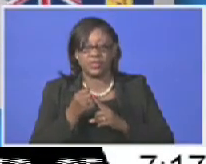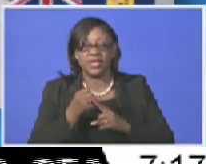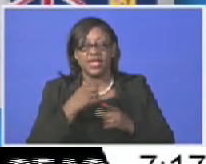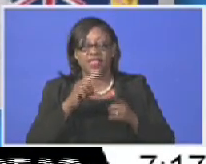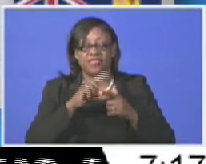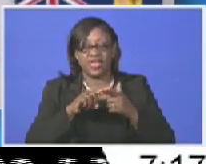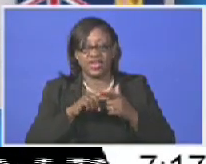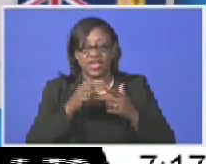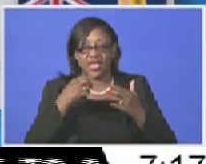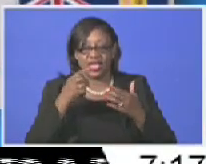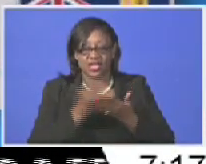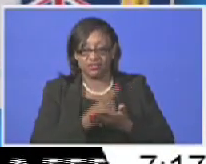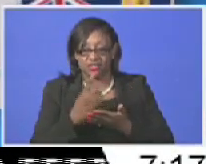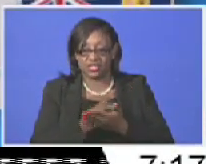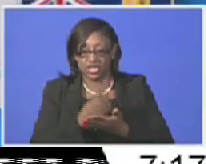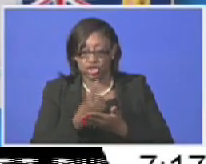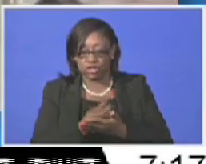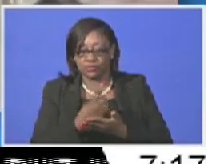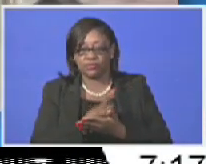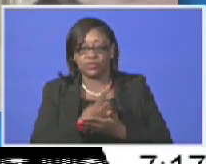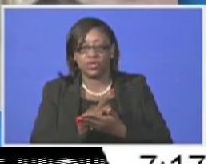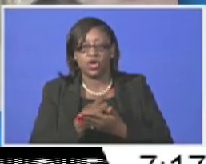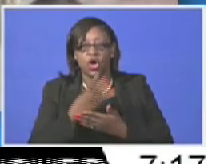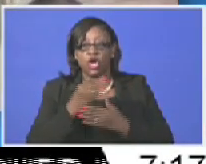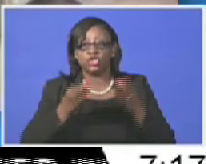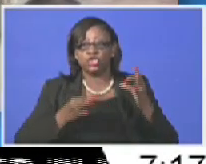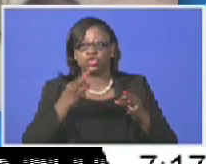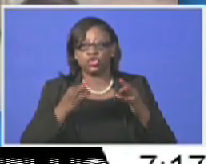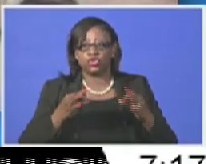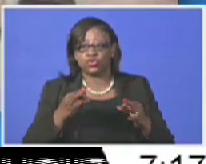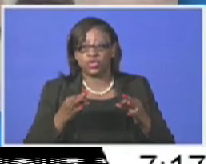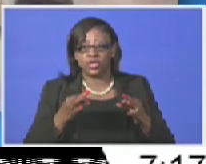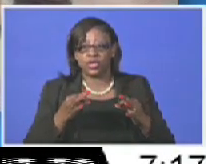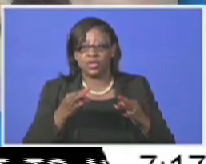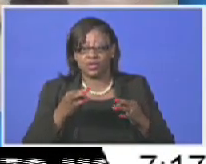in a discussion on trials in light of the ban on jury trials during the pandemic.